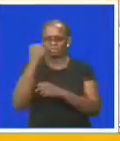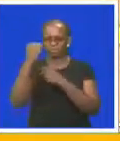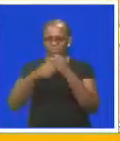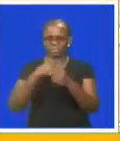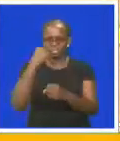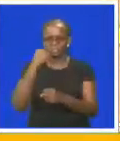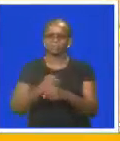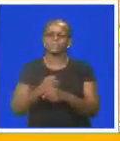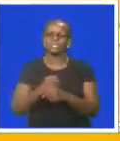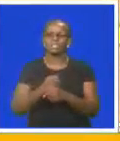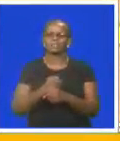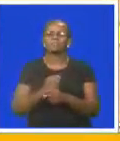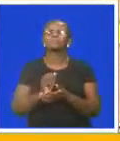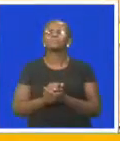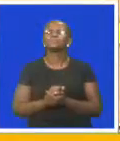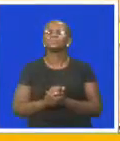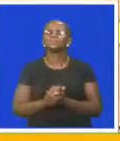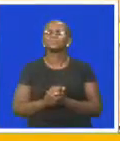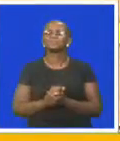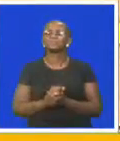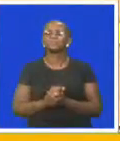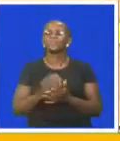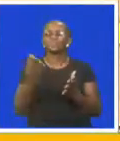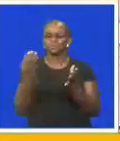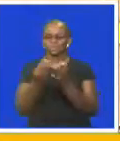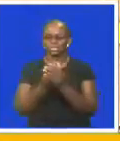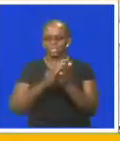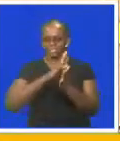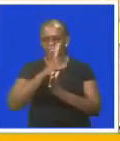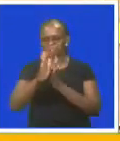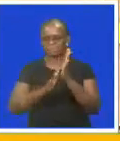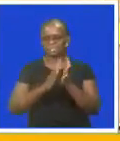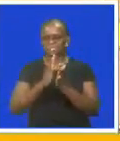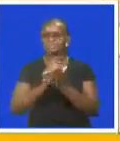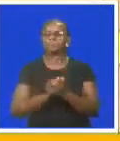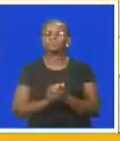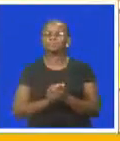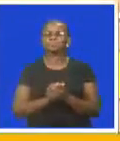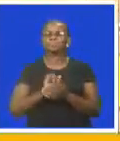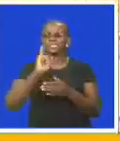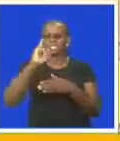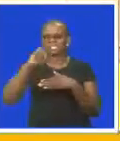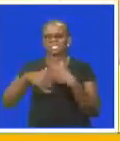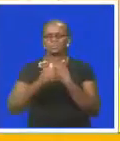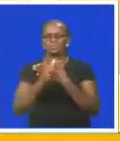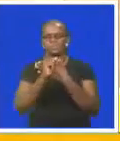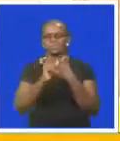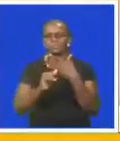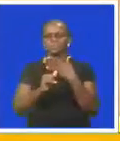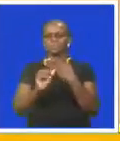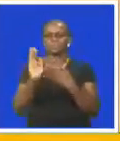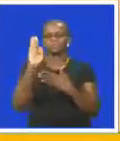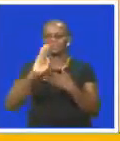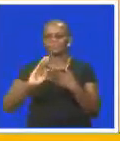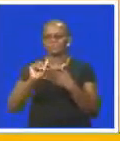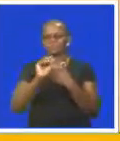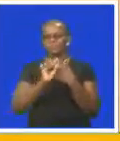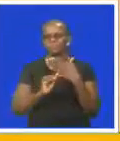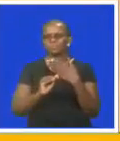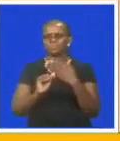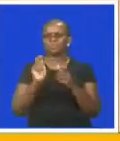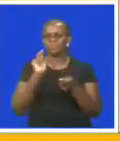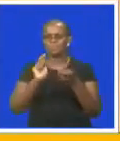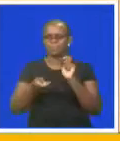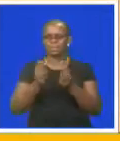months of the year. We are going to say the months of the year together. Let us begin. January, February,